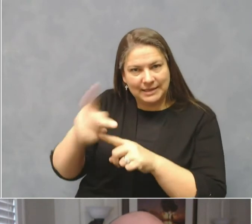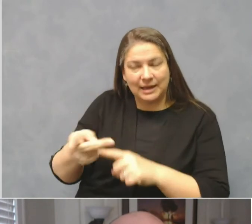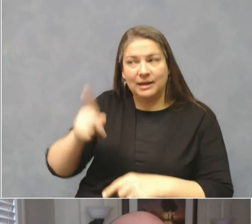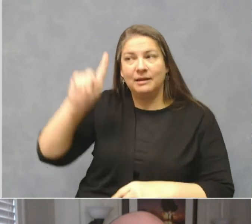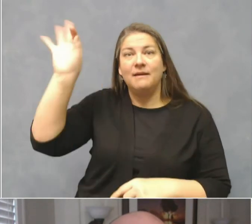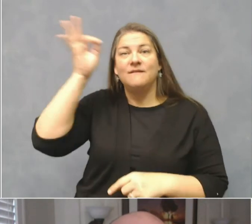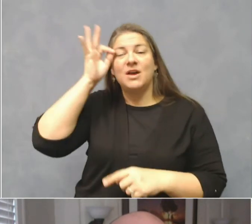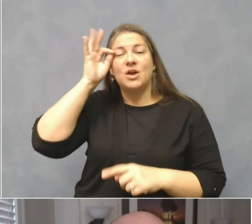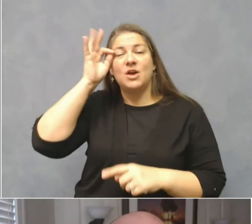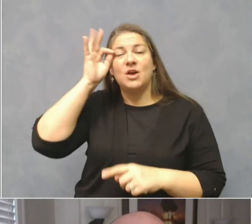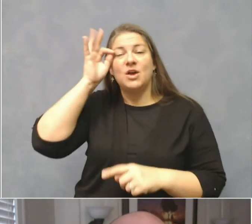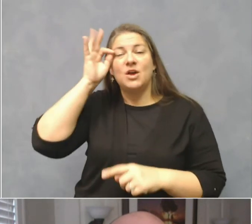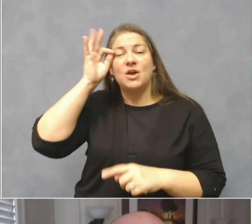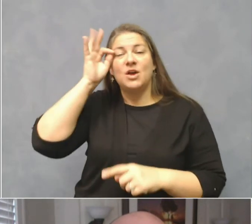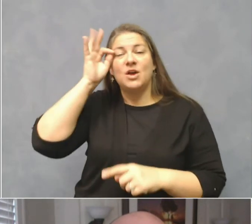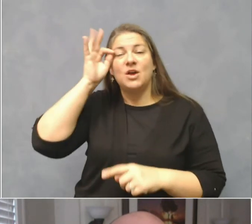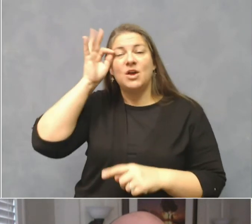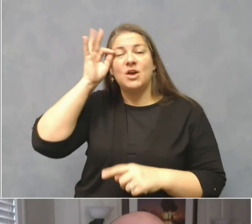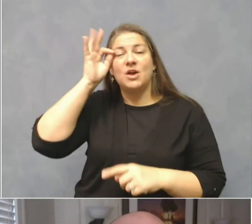cards that we're going to provide for